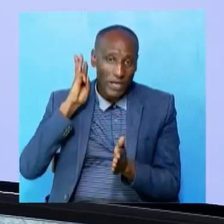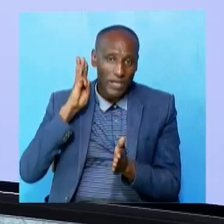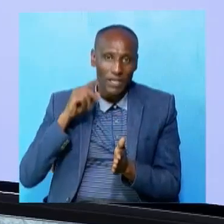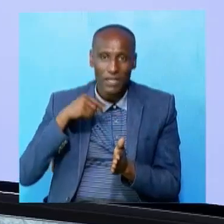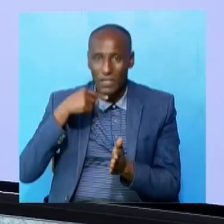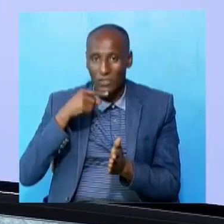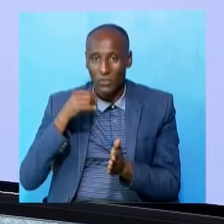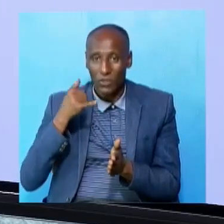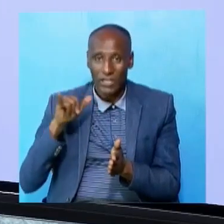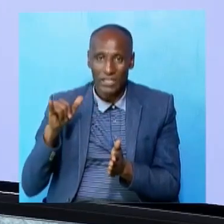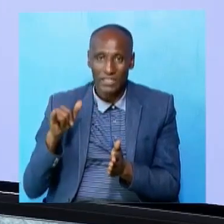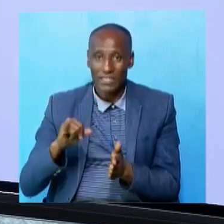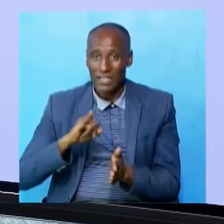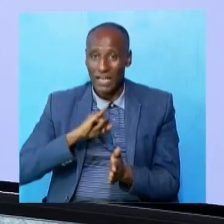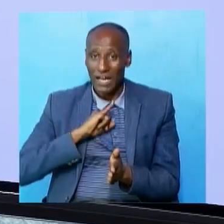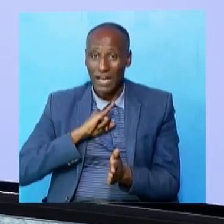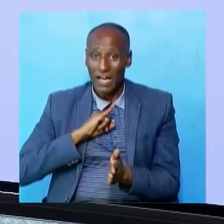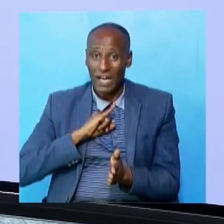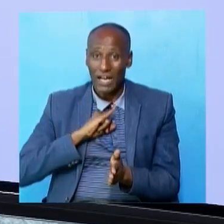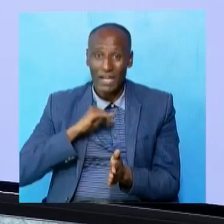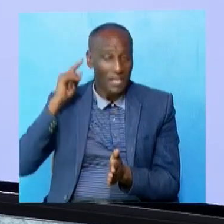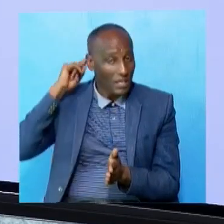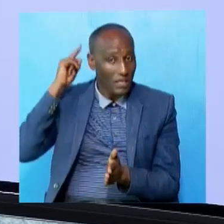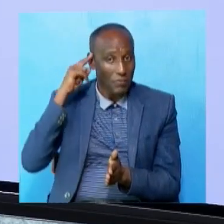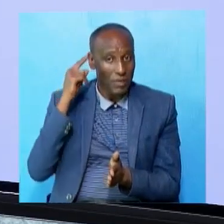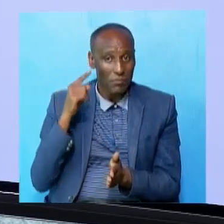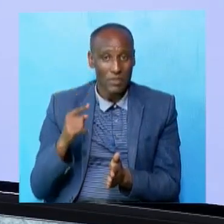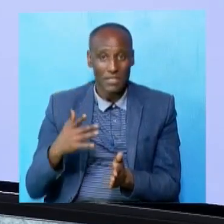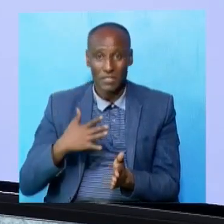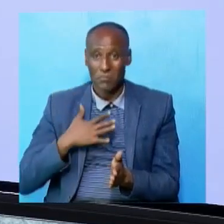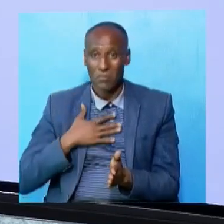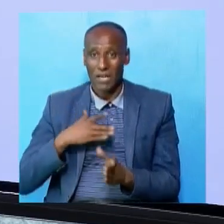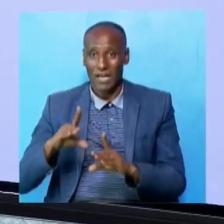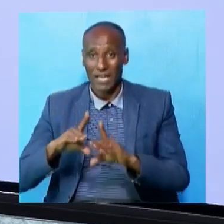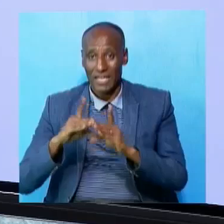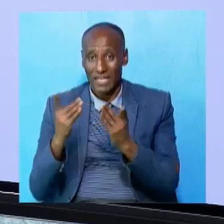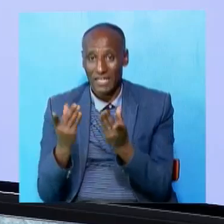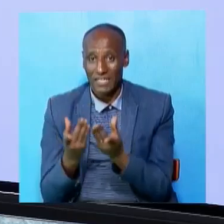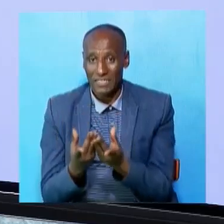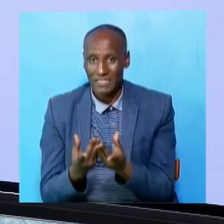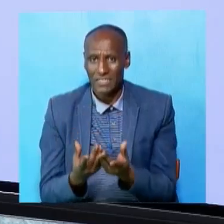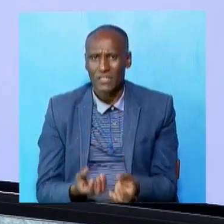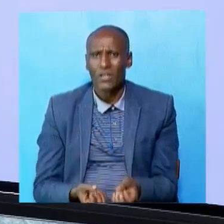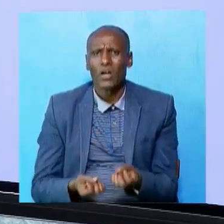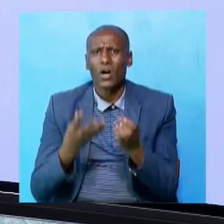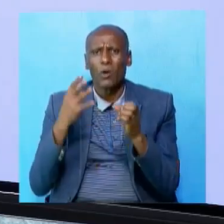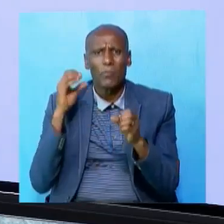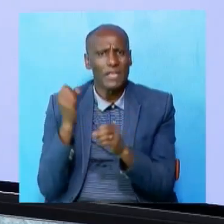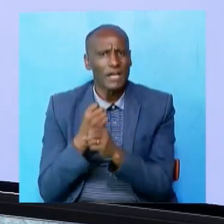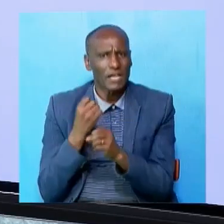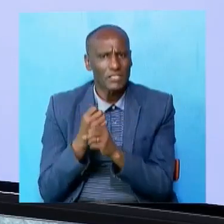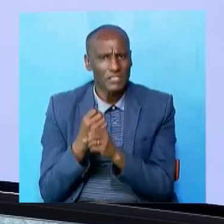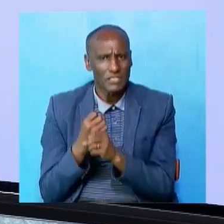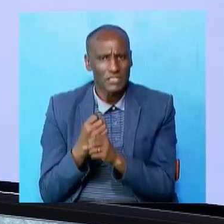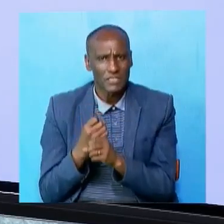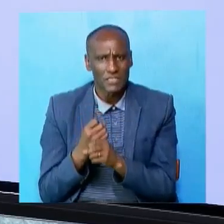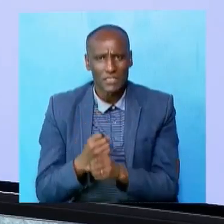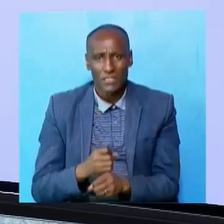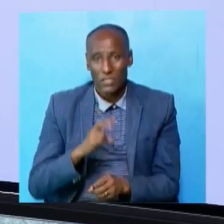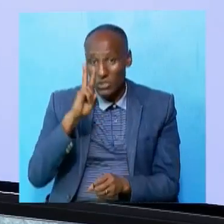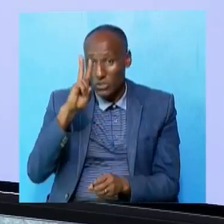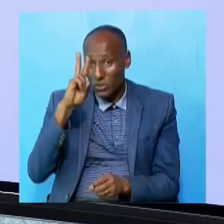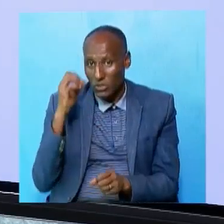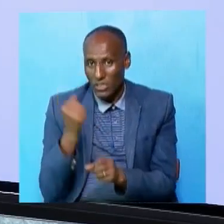talking, I remembered my class. Now, how many actions do we have here? 2 actions. The first